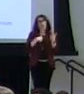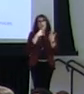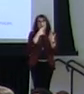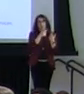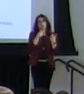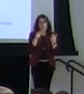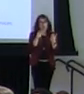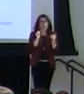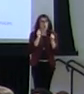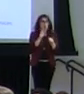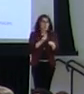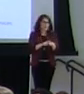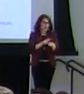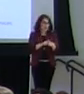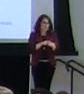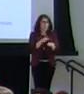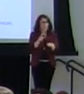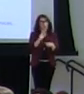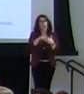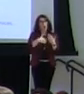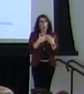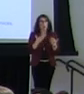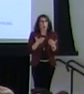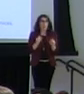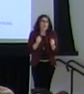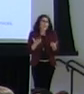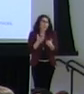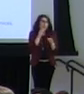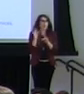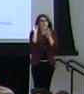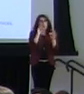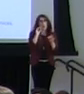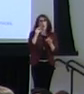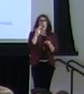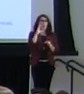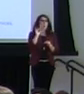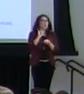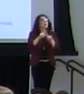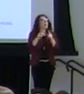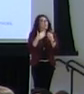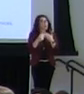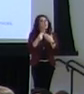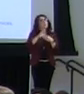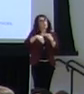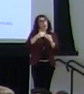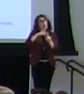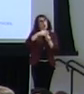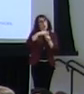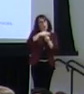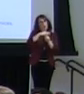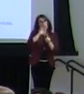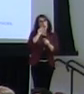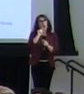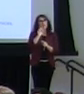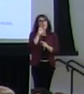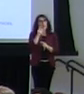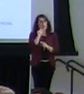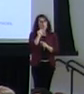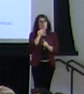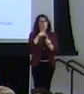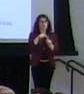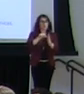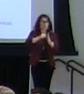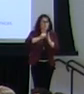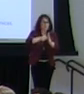they're probably going to say, oh boy. You know, it's all about context. It's all about context and when we're doing this. And I think